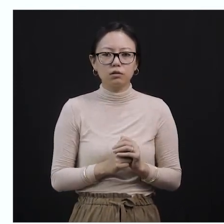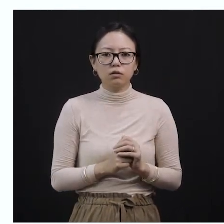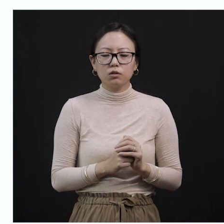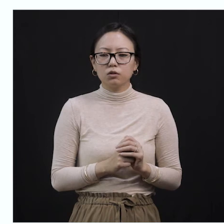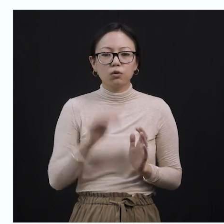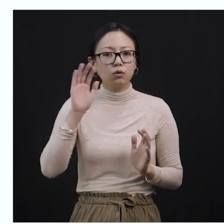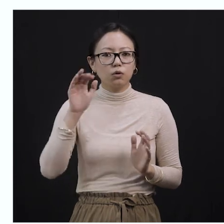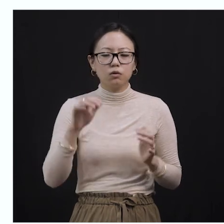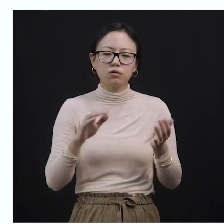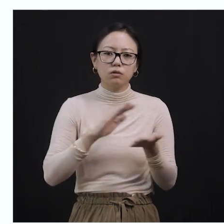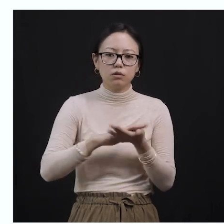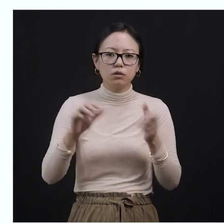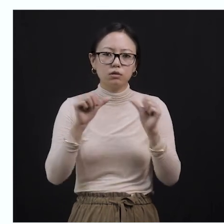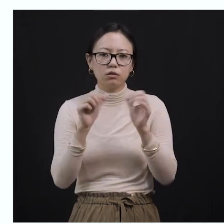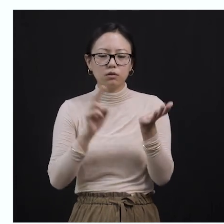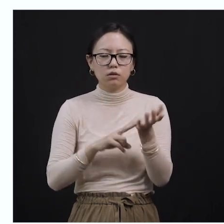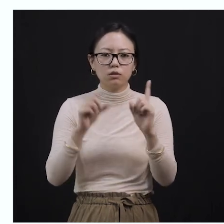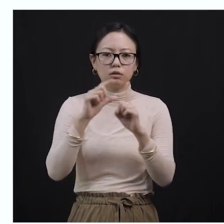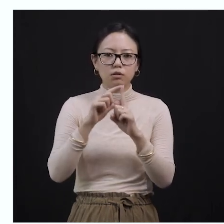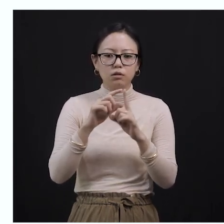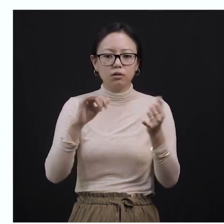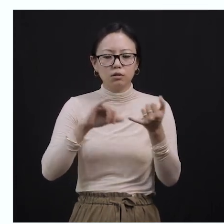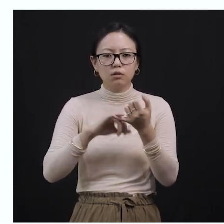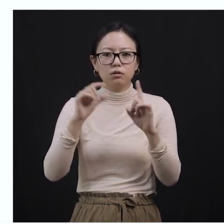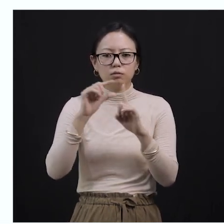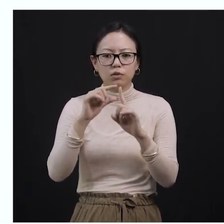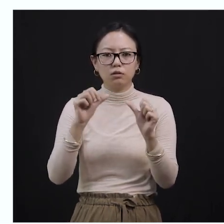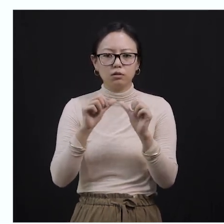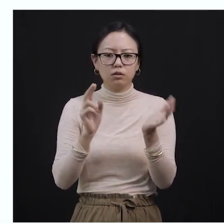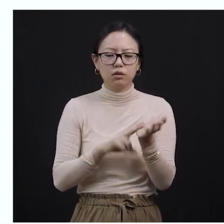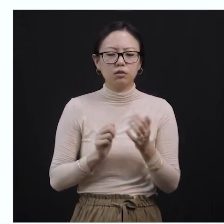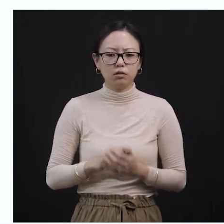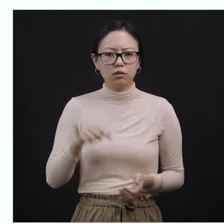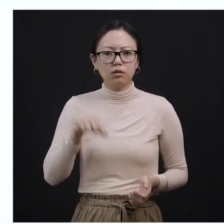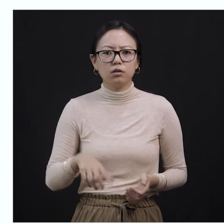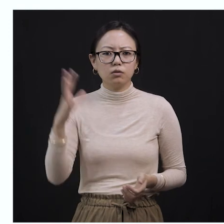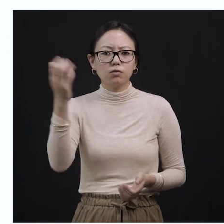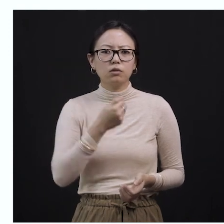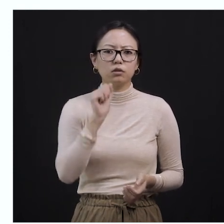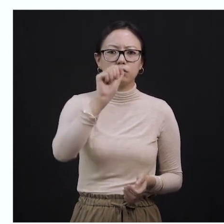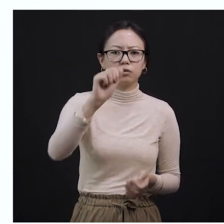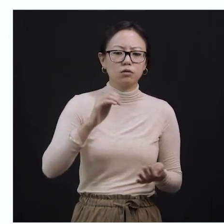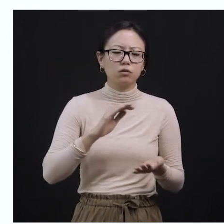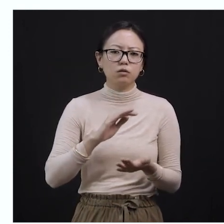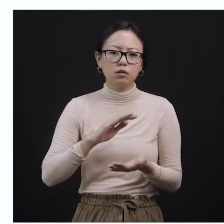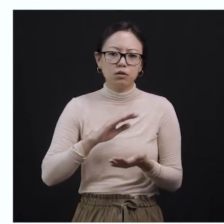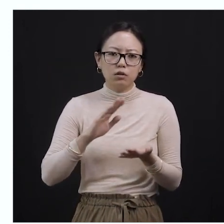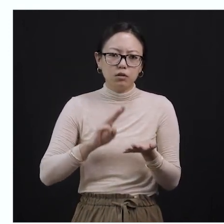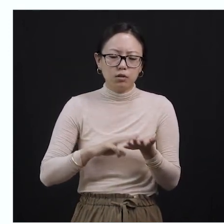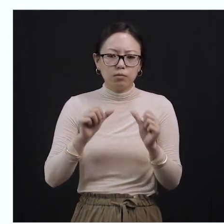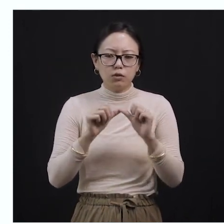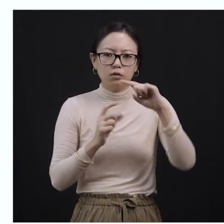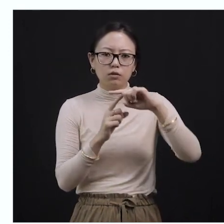hand span. Now let's take a mathematics textbook. Now we want to measure with your hand span. So we keep